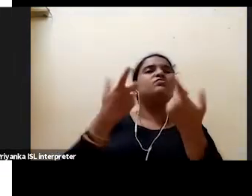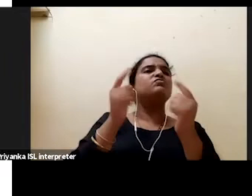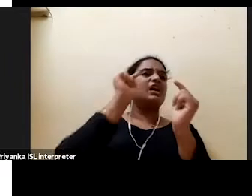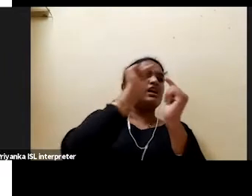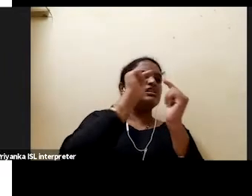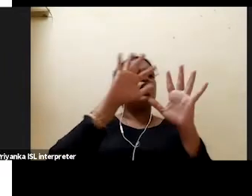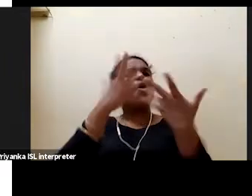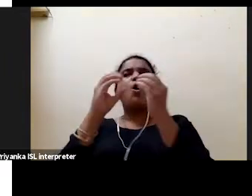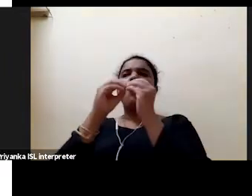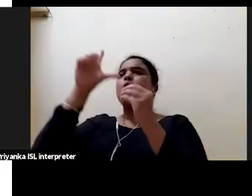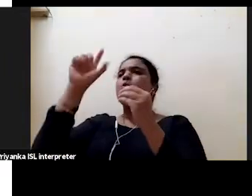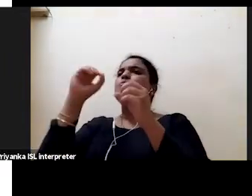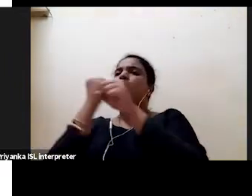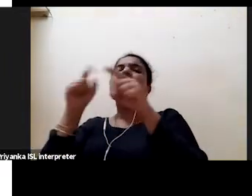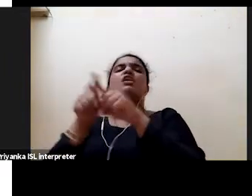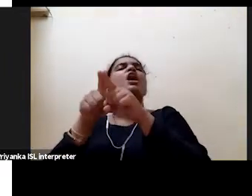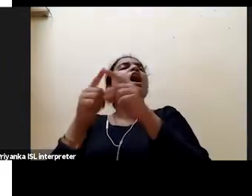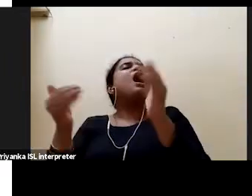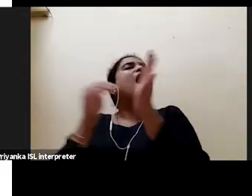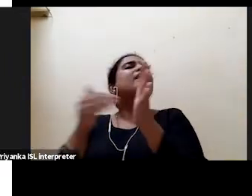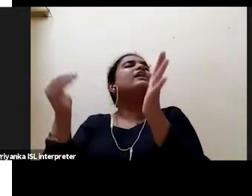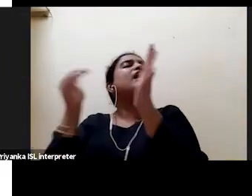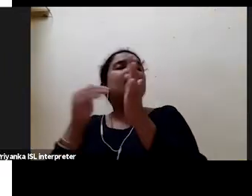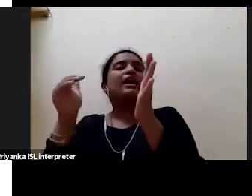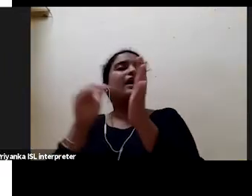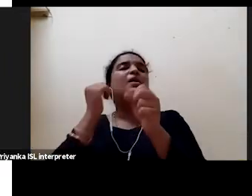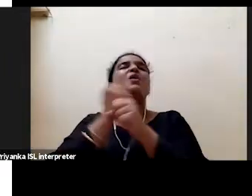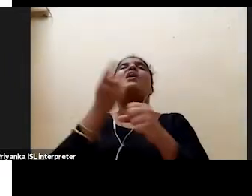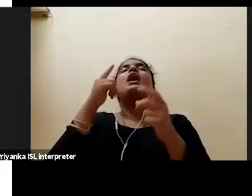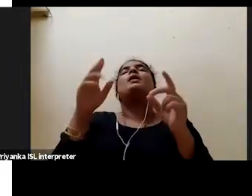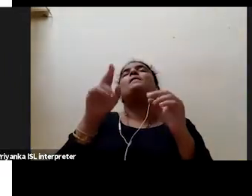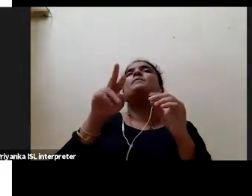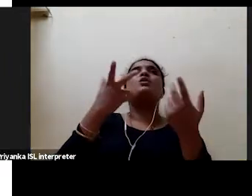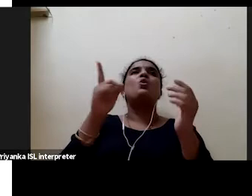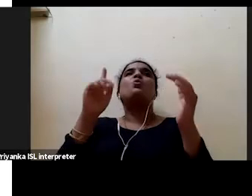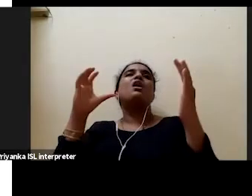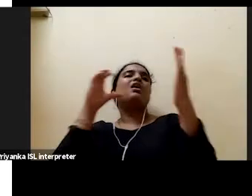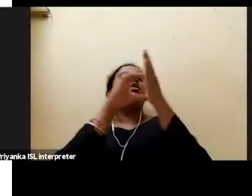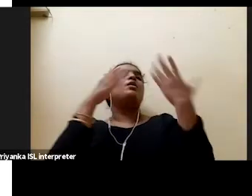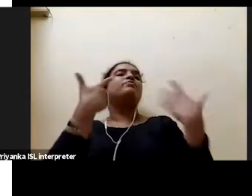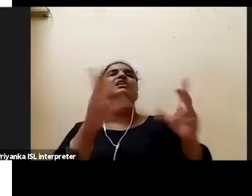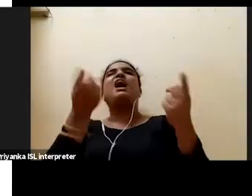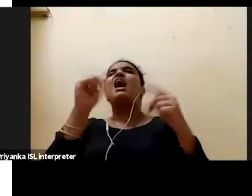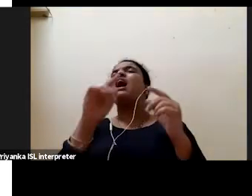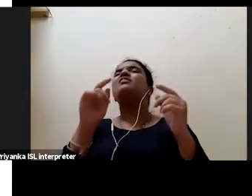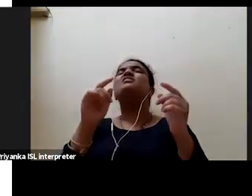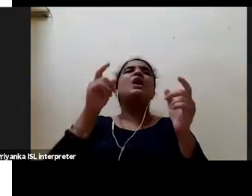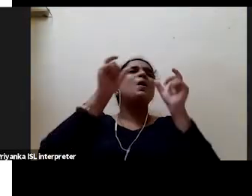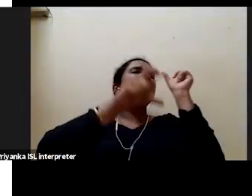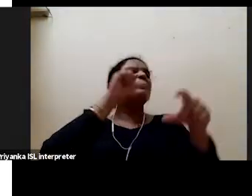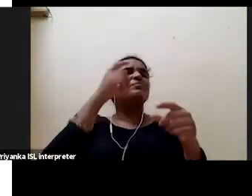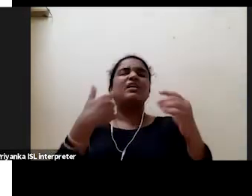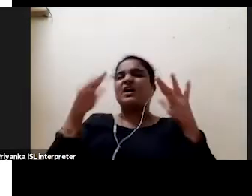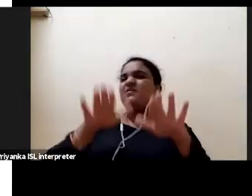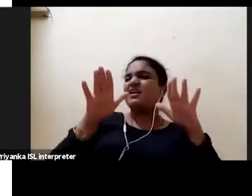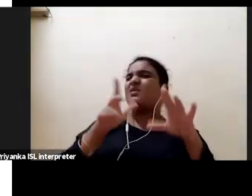have some dedicated frequency, so that it's not like you do one post and then you run away, because then again you lose connect with your audience. So